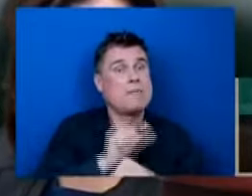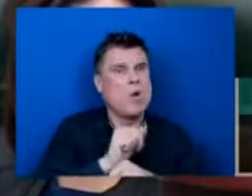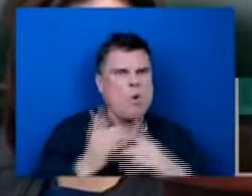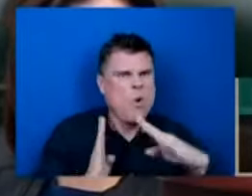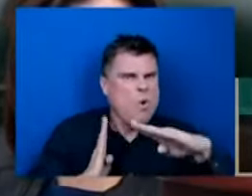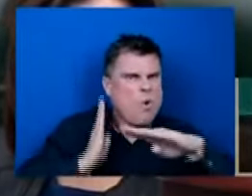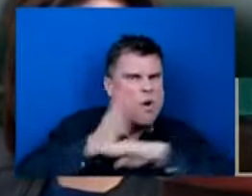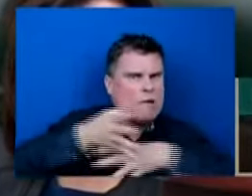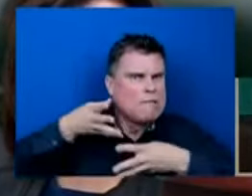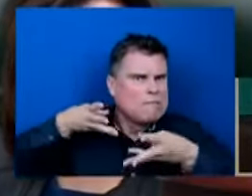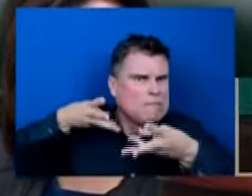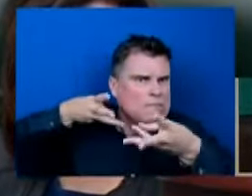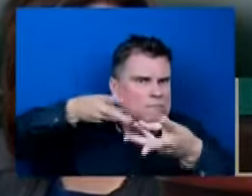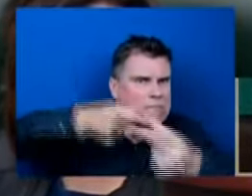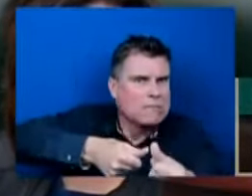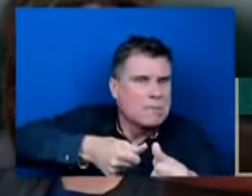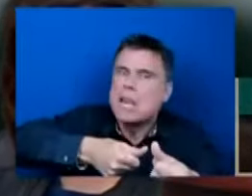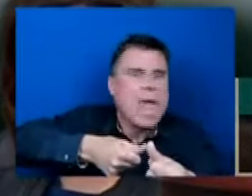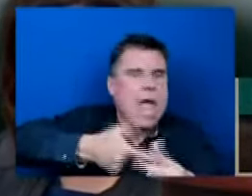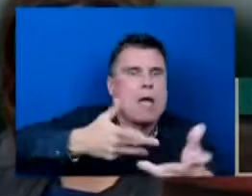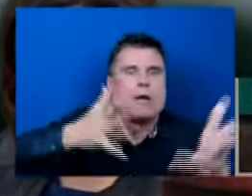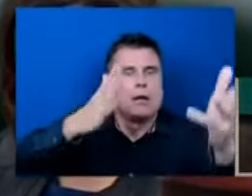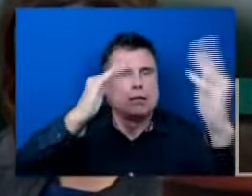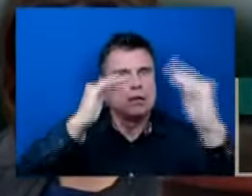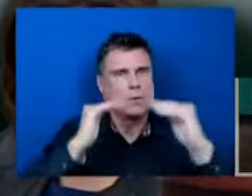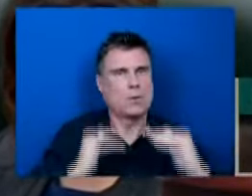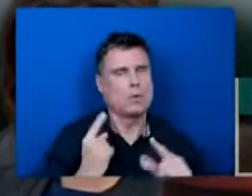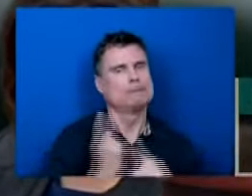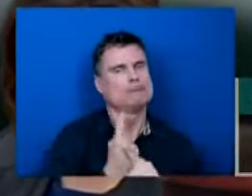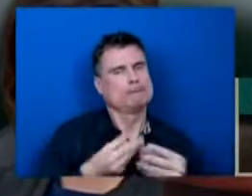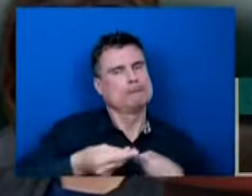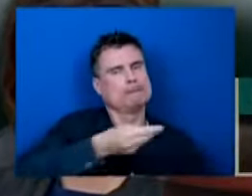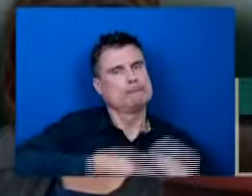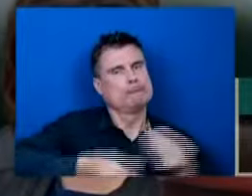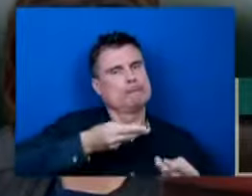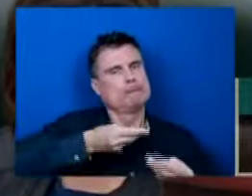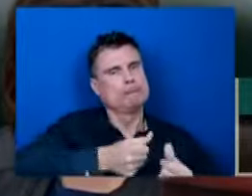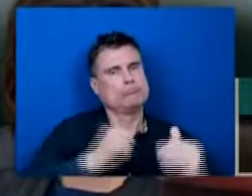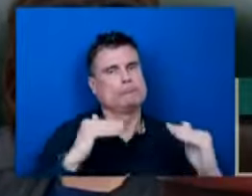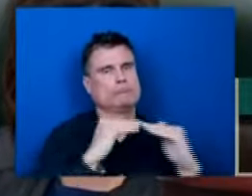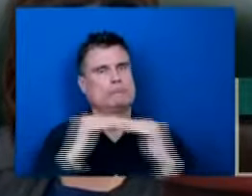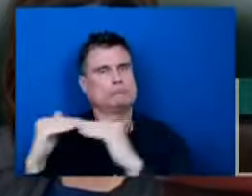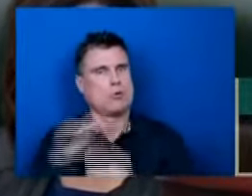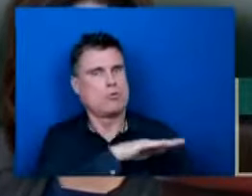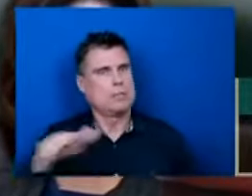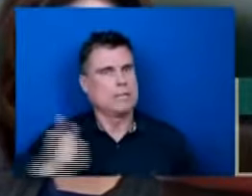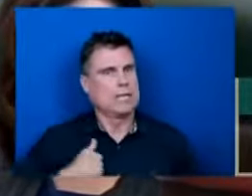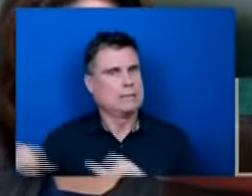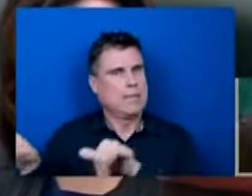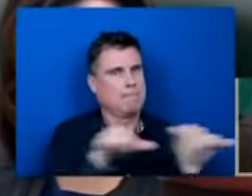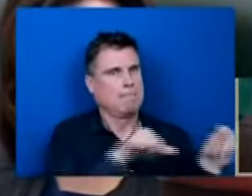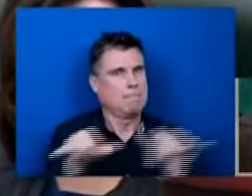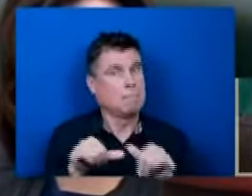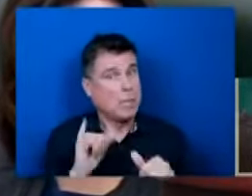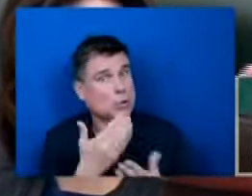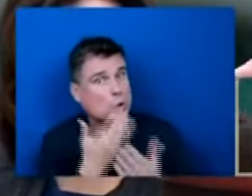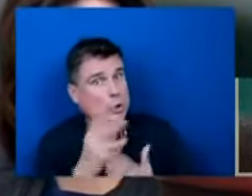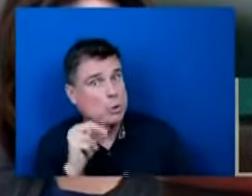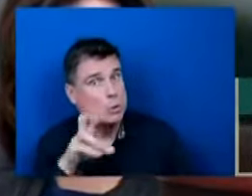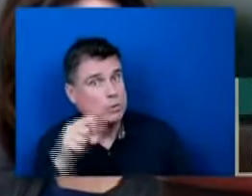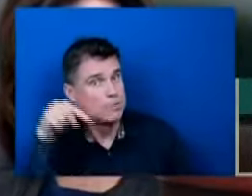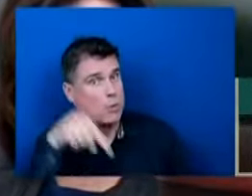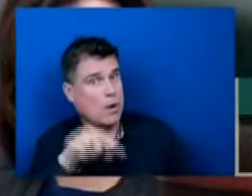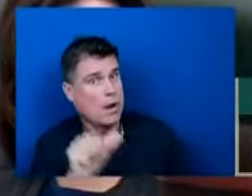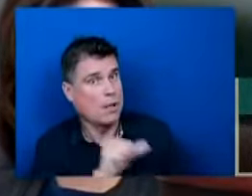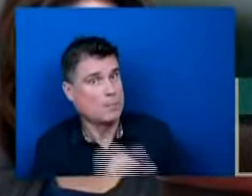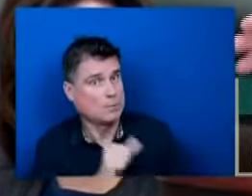the programs and services we provide to all Albertans. The government also established an anchor committing to keep Alberta's